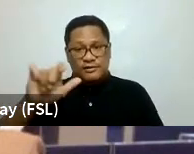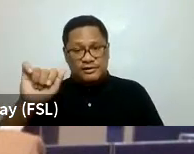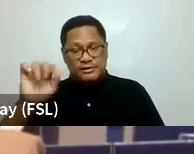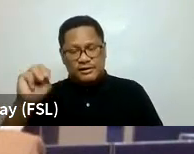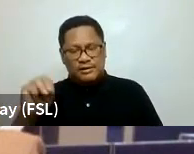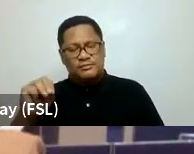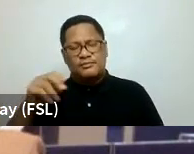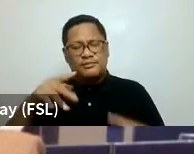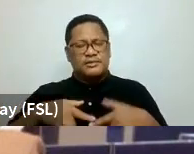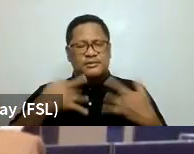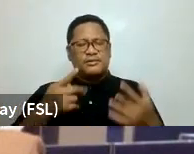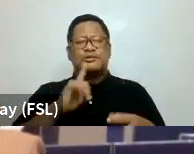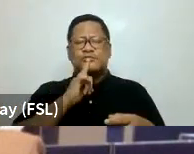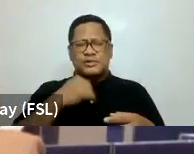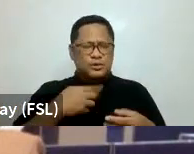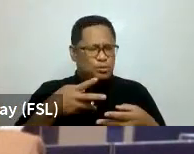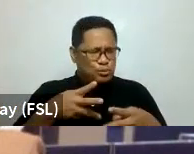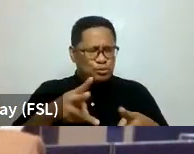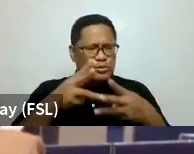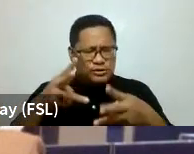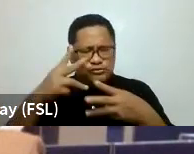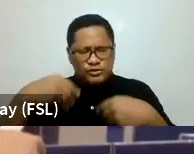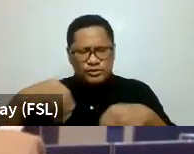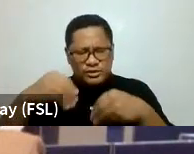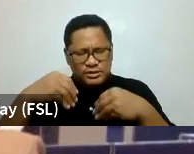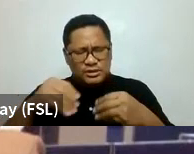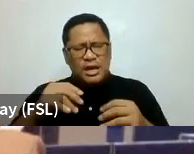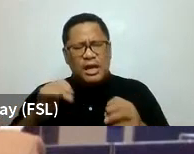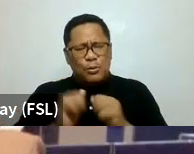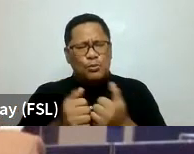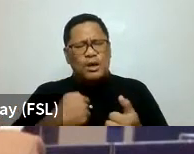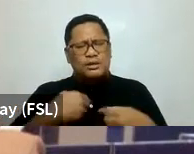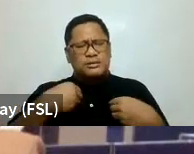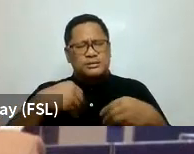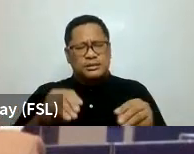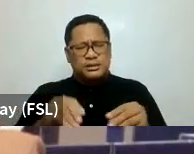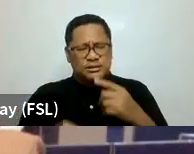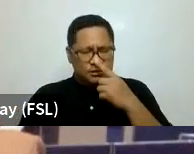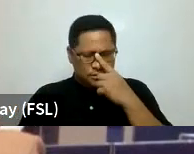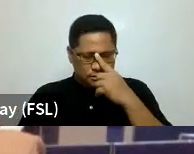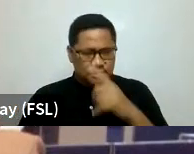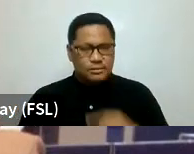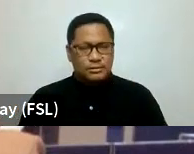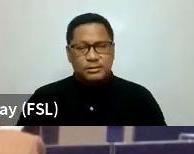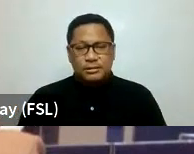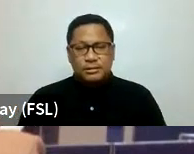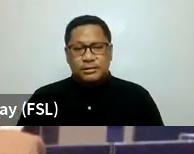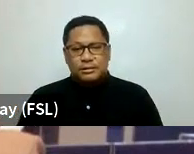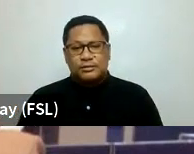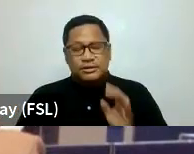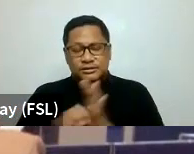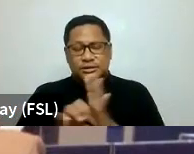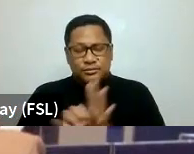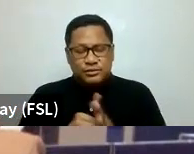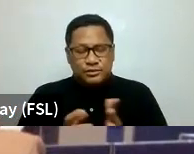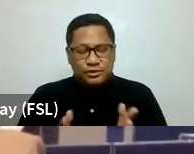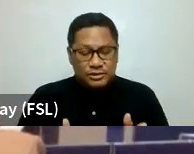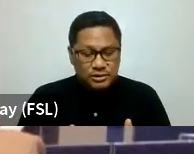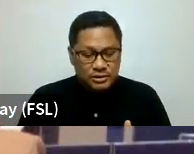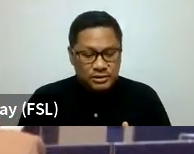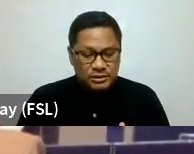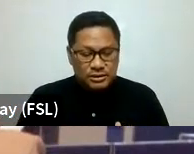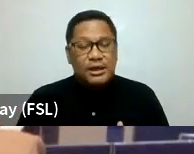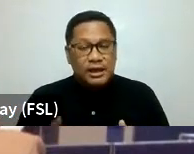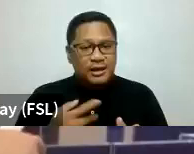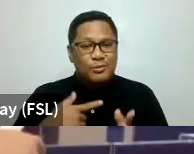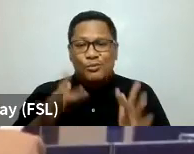the ways of selling. How can I sell? Actually, konti lang na almost zero yung